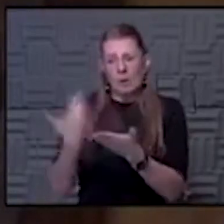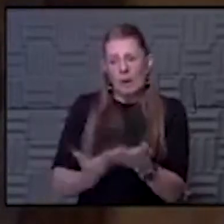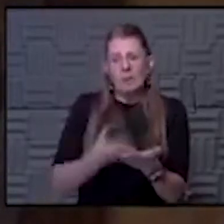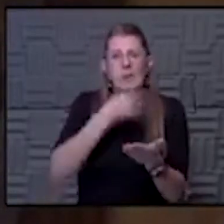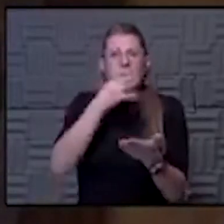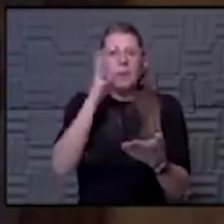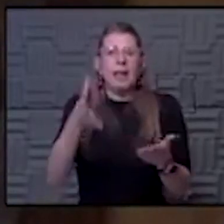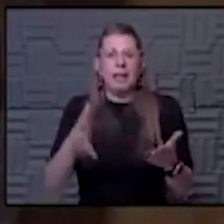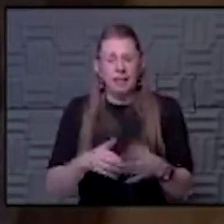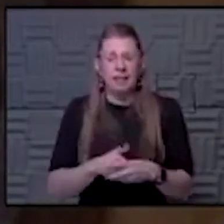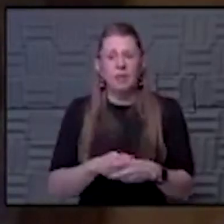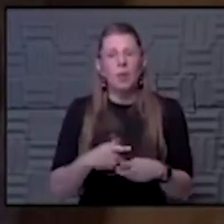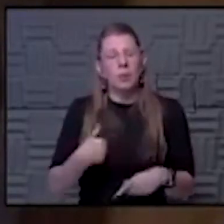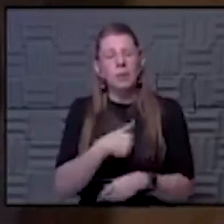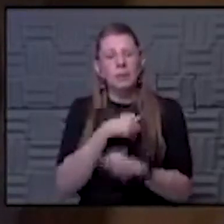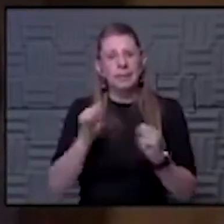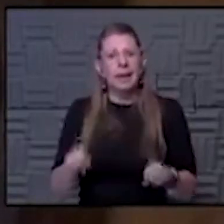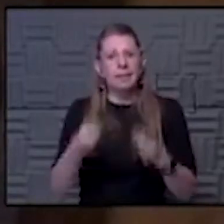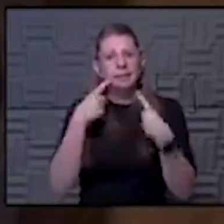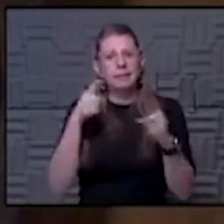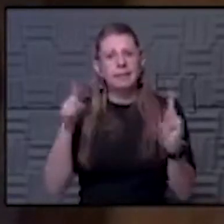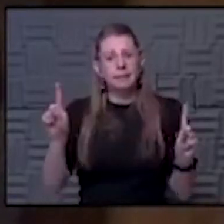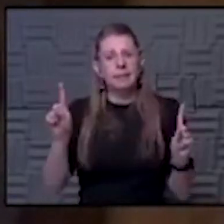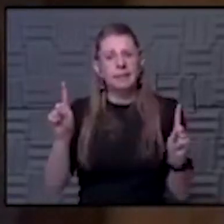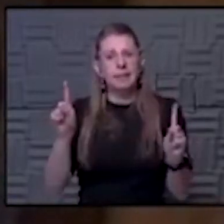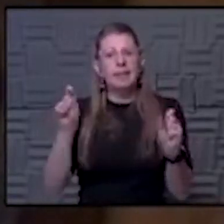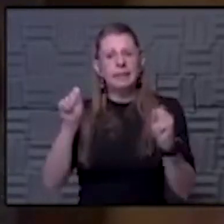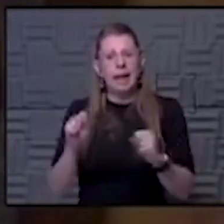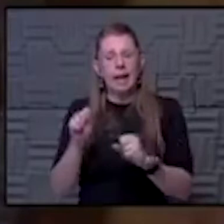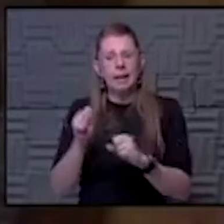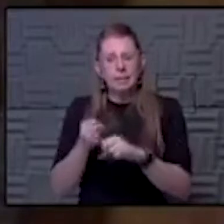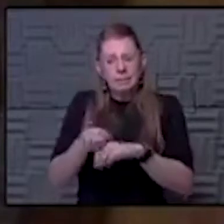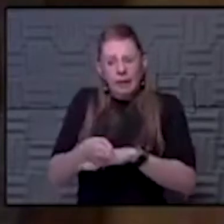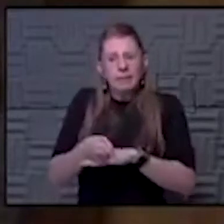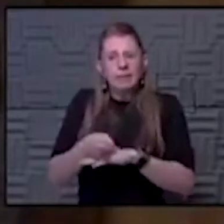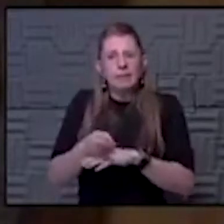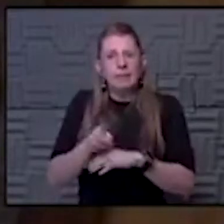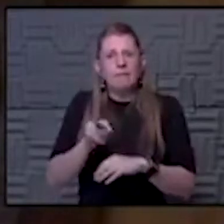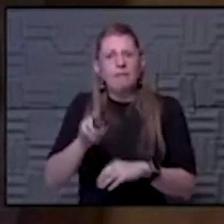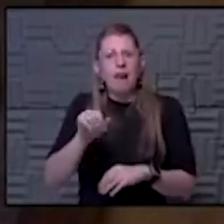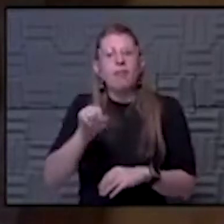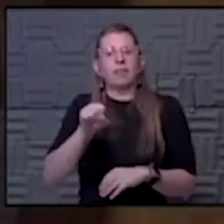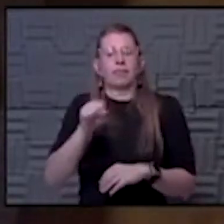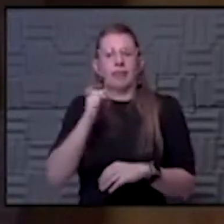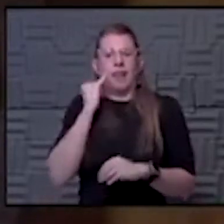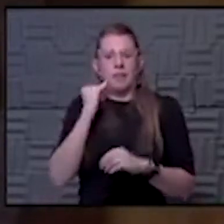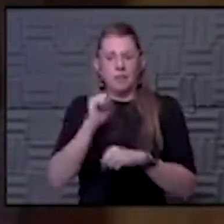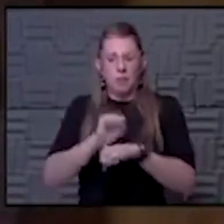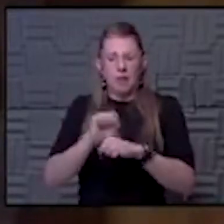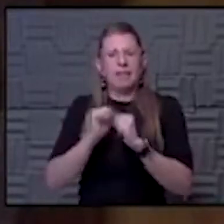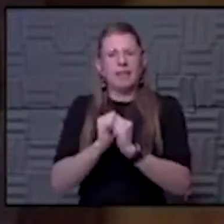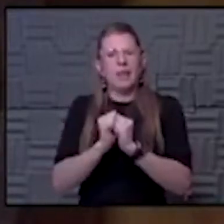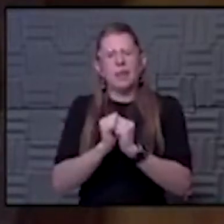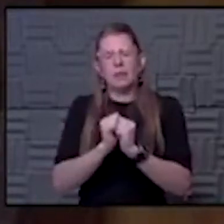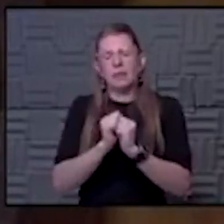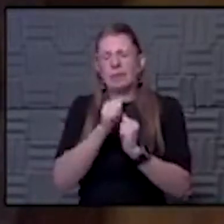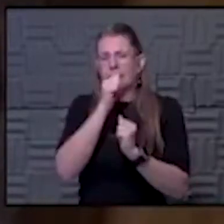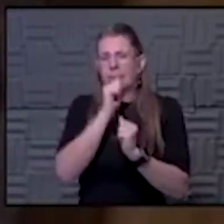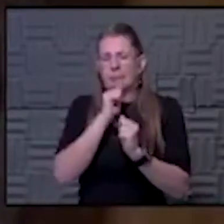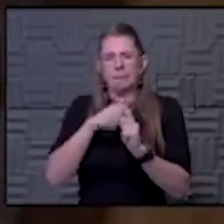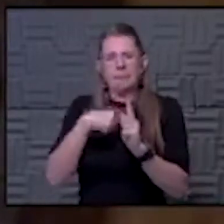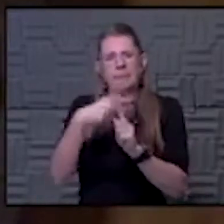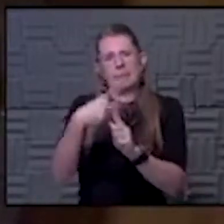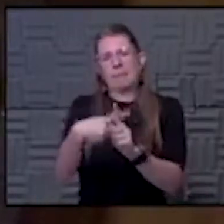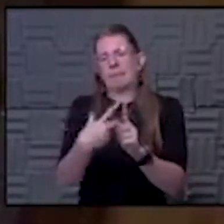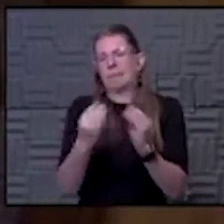We can do this. We can beat this virus if we stick together. So just hang in there for a few more months, and